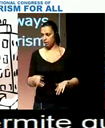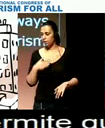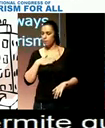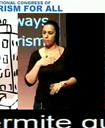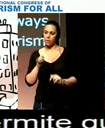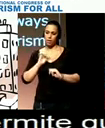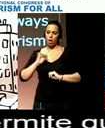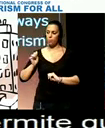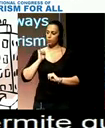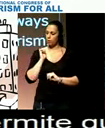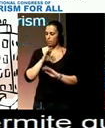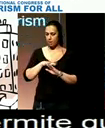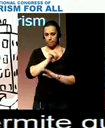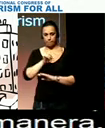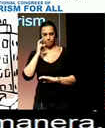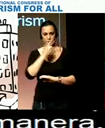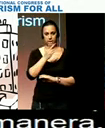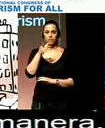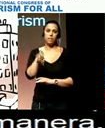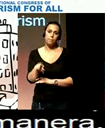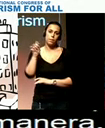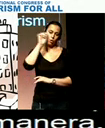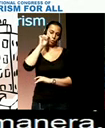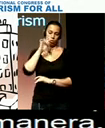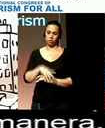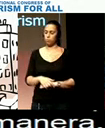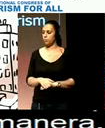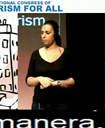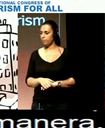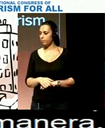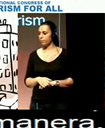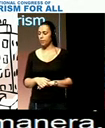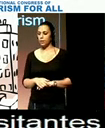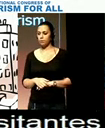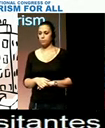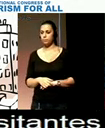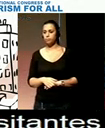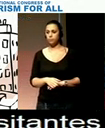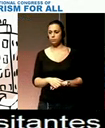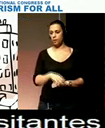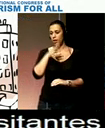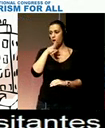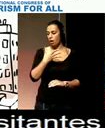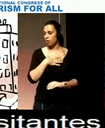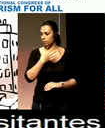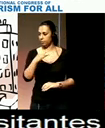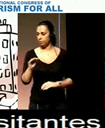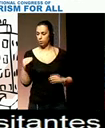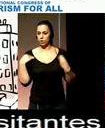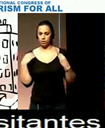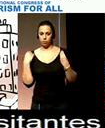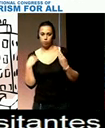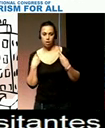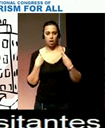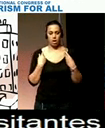Today, people enjoy bike rides, children can play safely, and pedestrians can walk through the old neighborhoods around